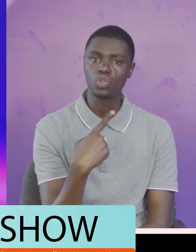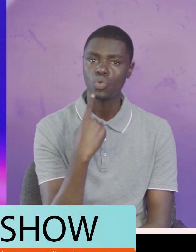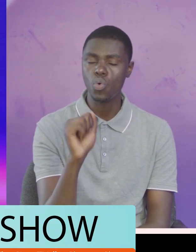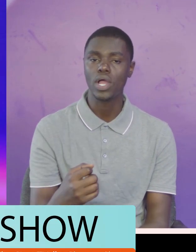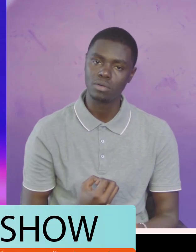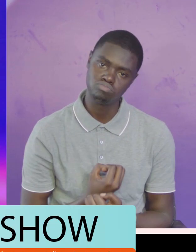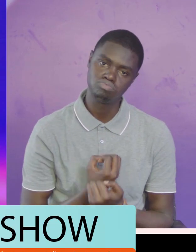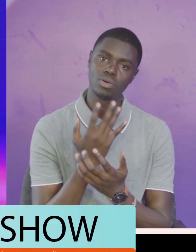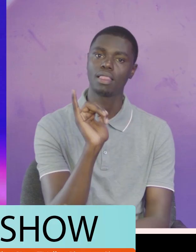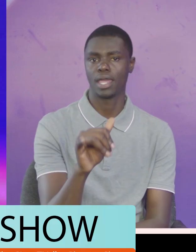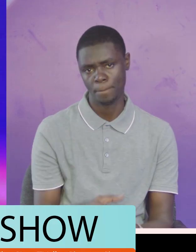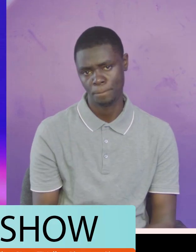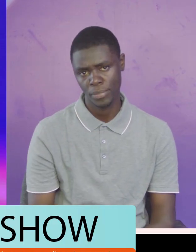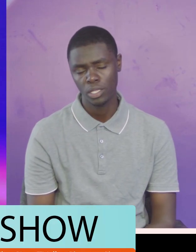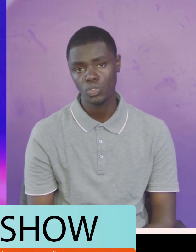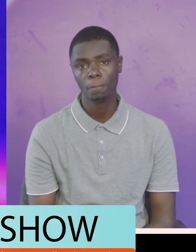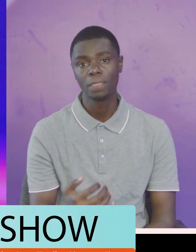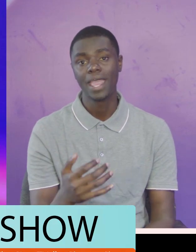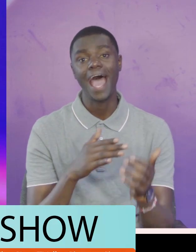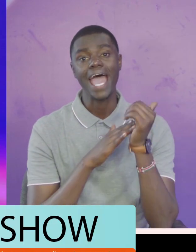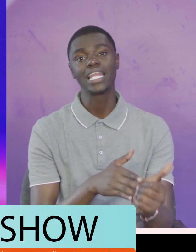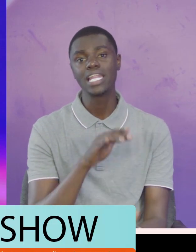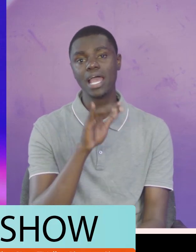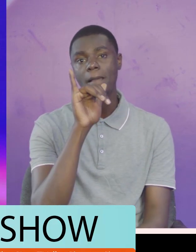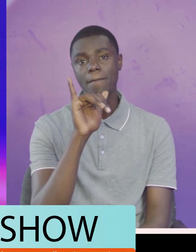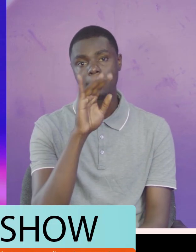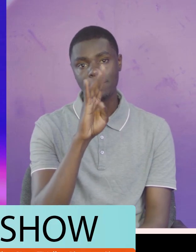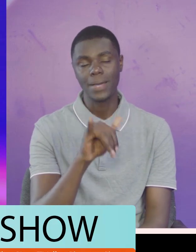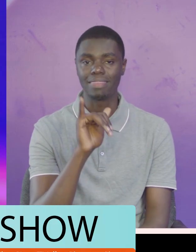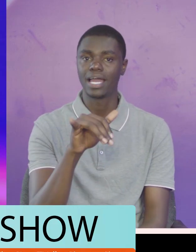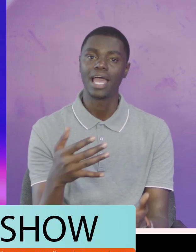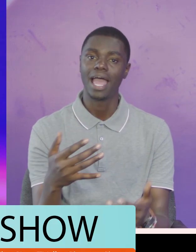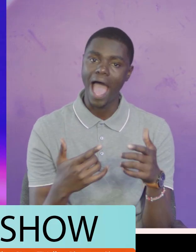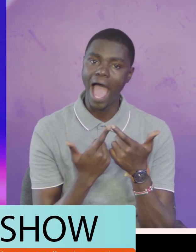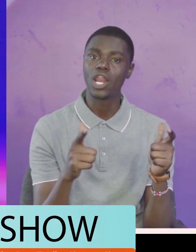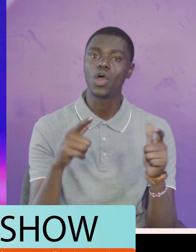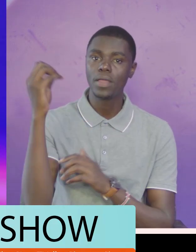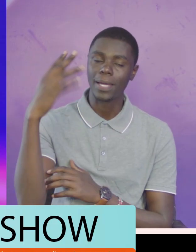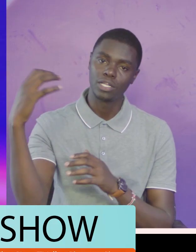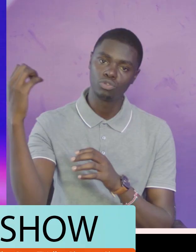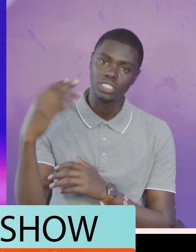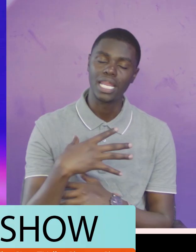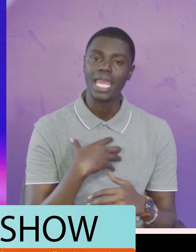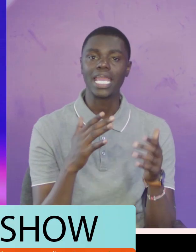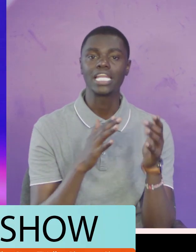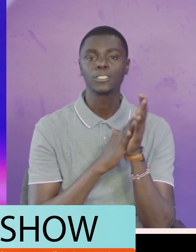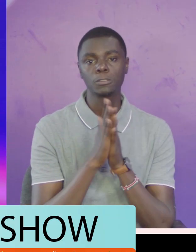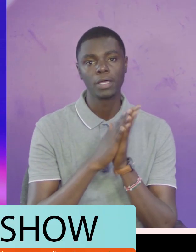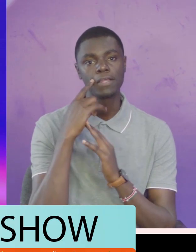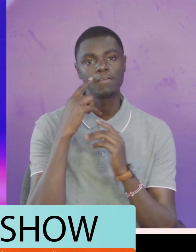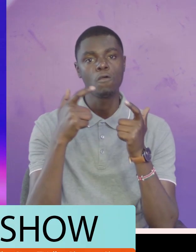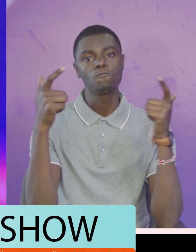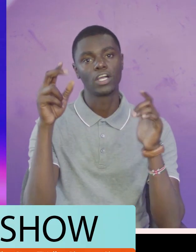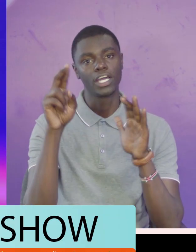person who can express it. So I live by that, by letting my light shine and by aspiring for greatness.